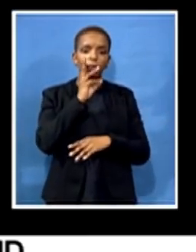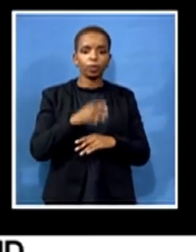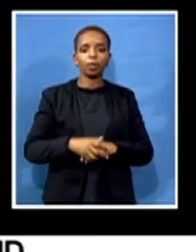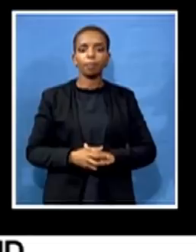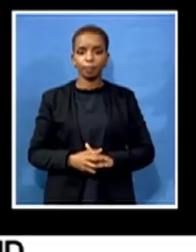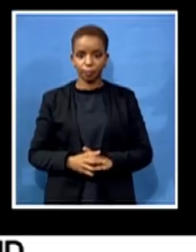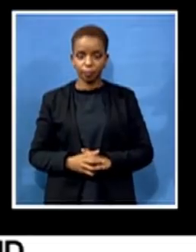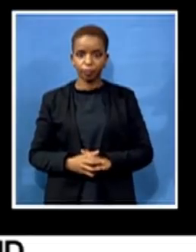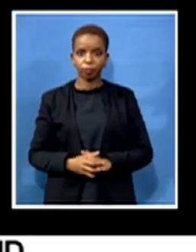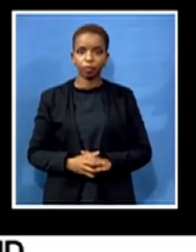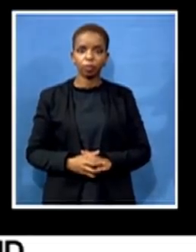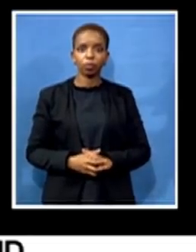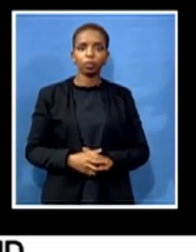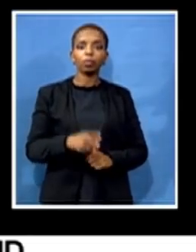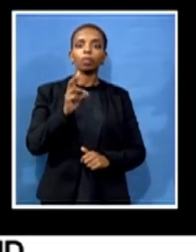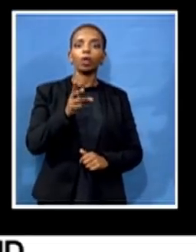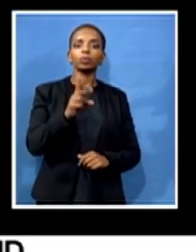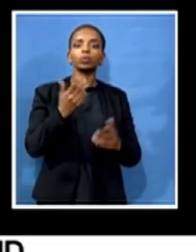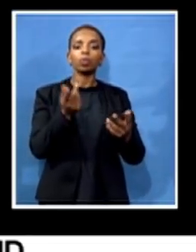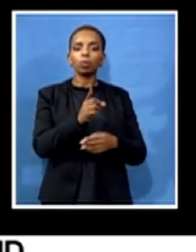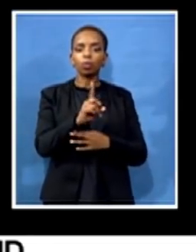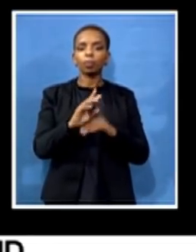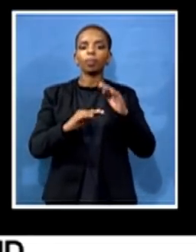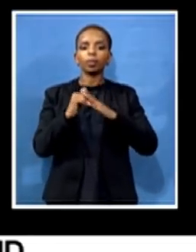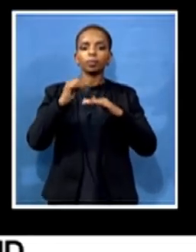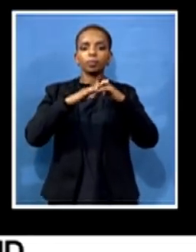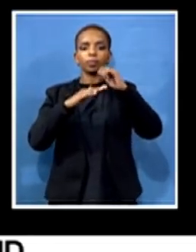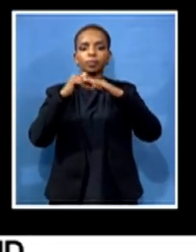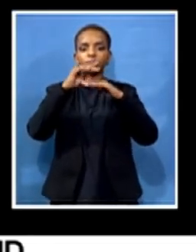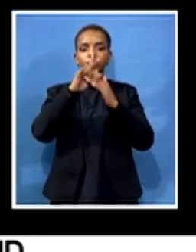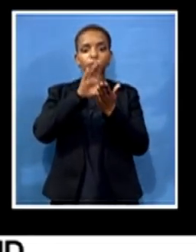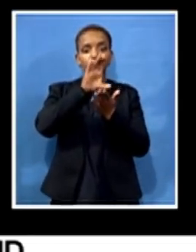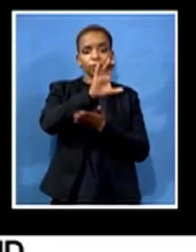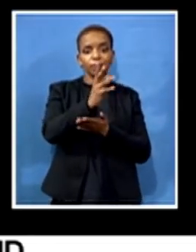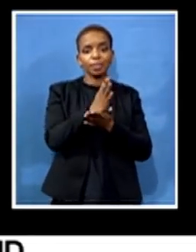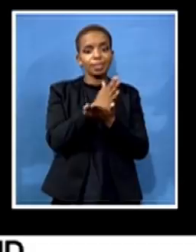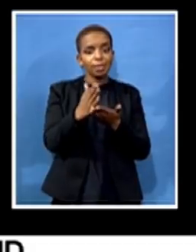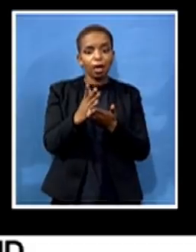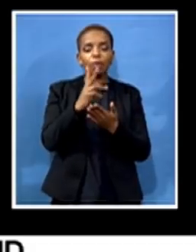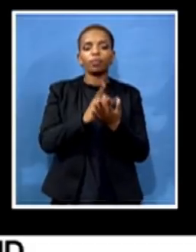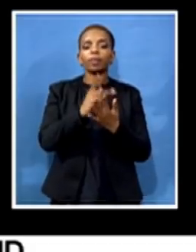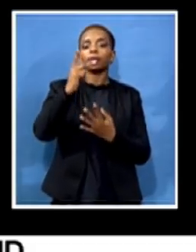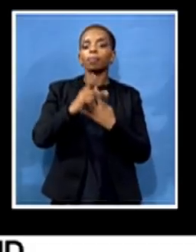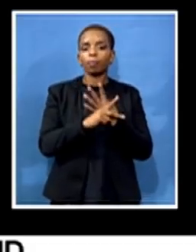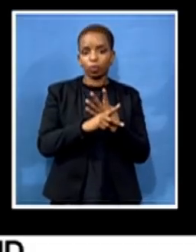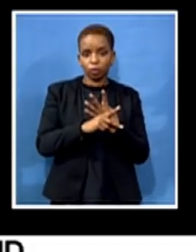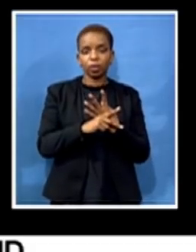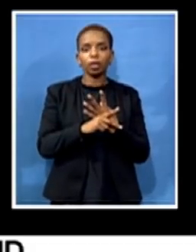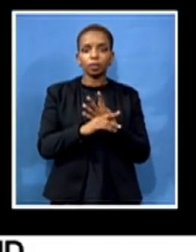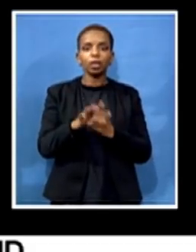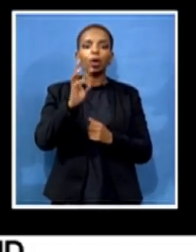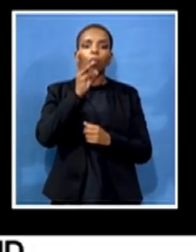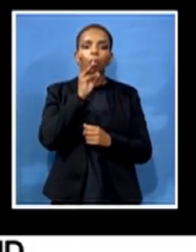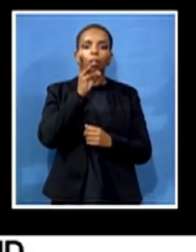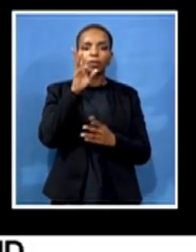infrastructure fund, some of the projects could be water projects so that eventually we